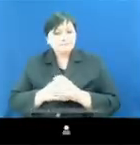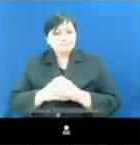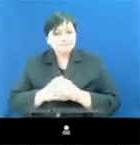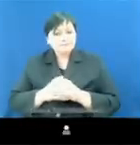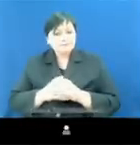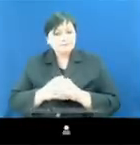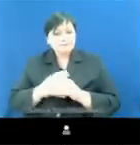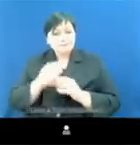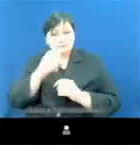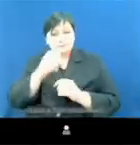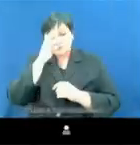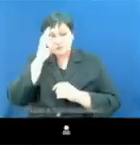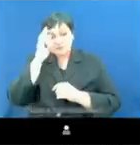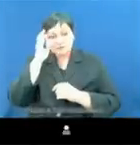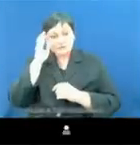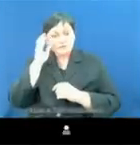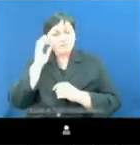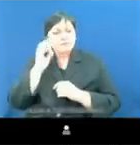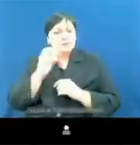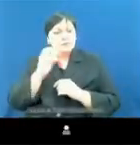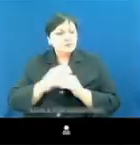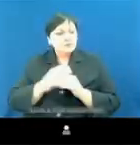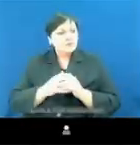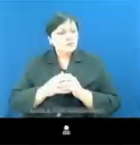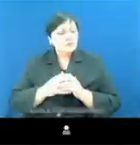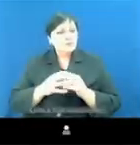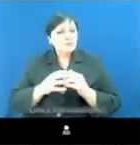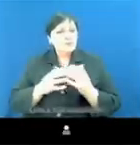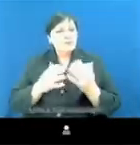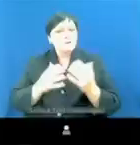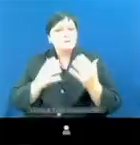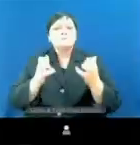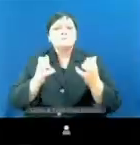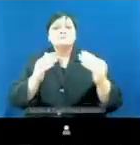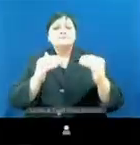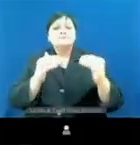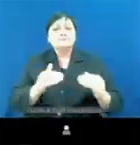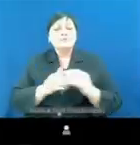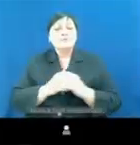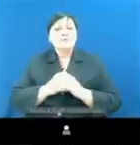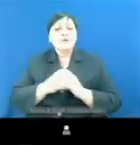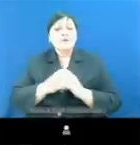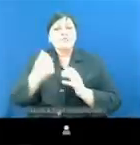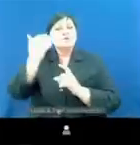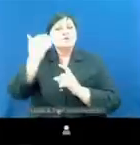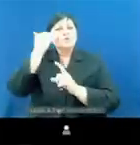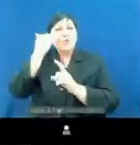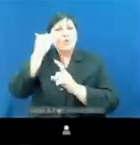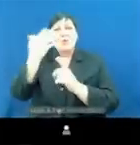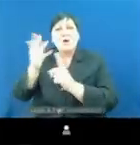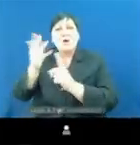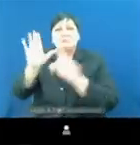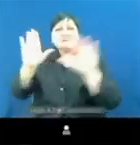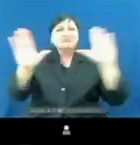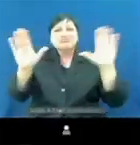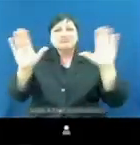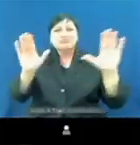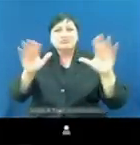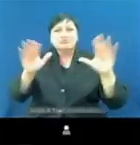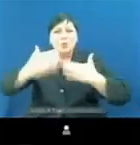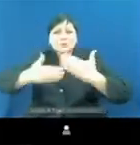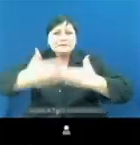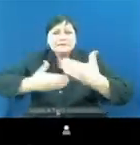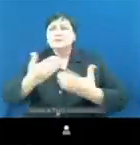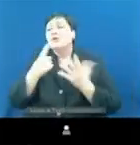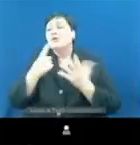you also need to know about the procedures or proceedings that you commonly encounter for example, in the criminal system. There are a lot of different types